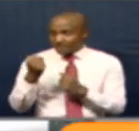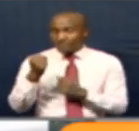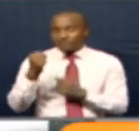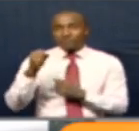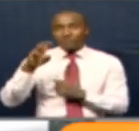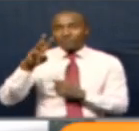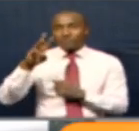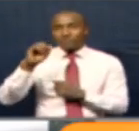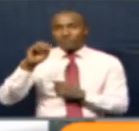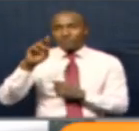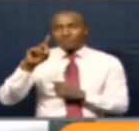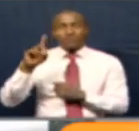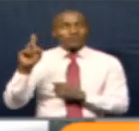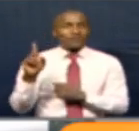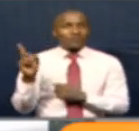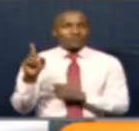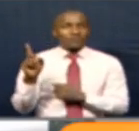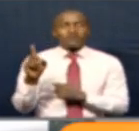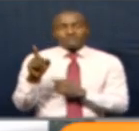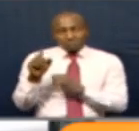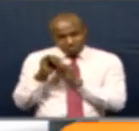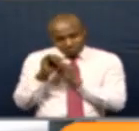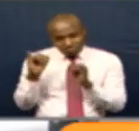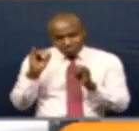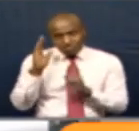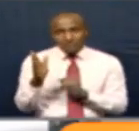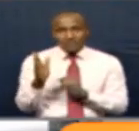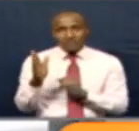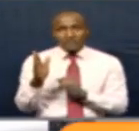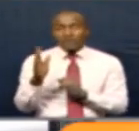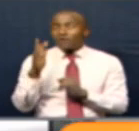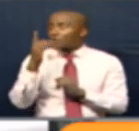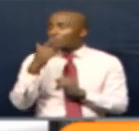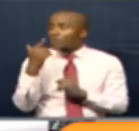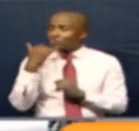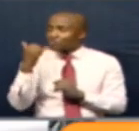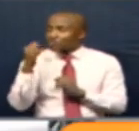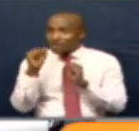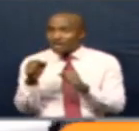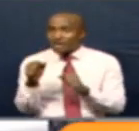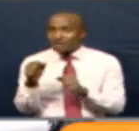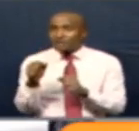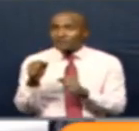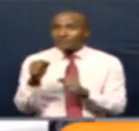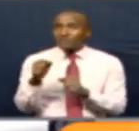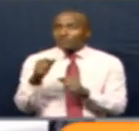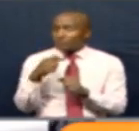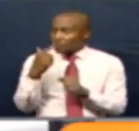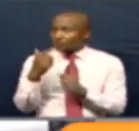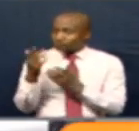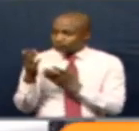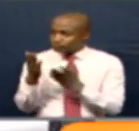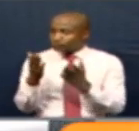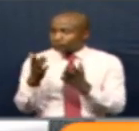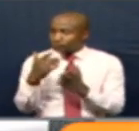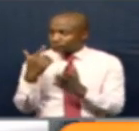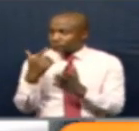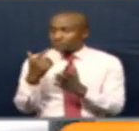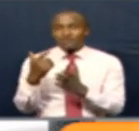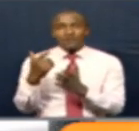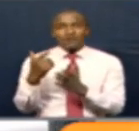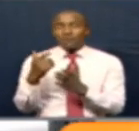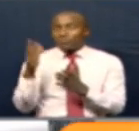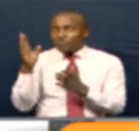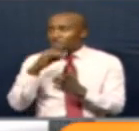Nairobi, where it shall be clear whom you can call, whom you can hold to account, in terms of not just